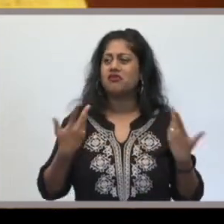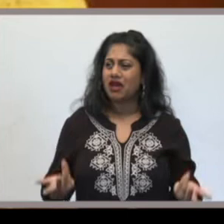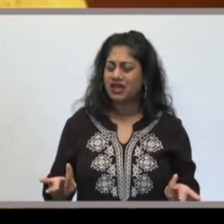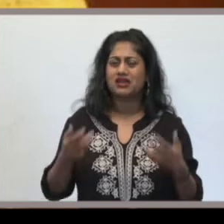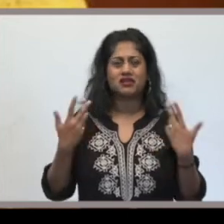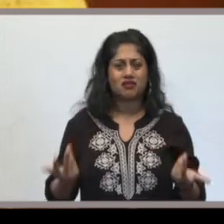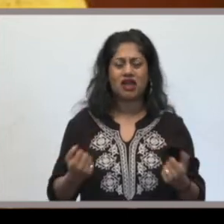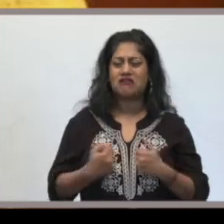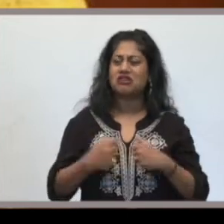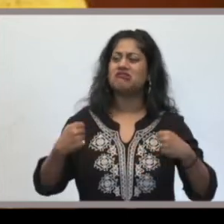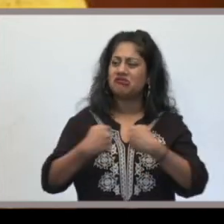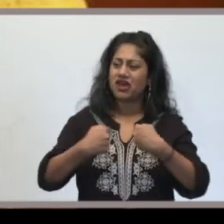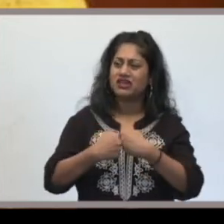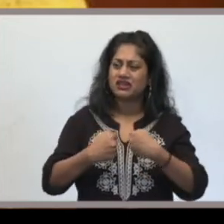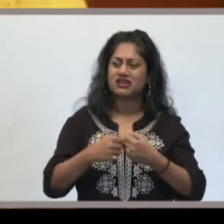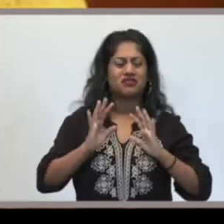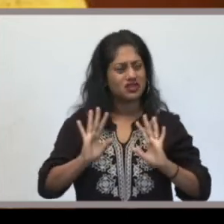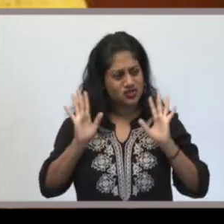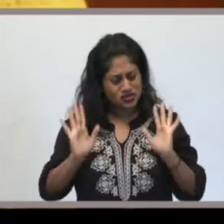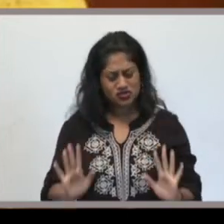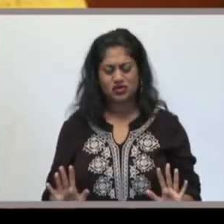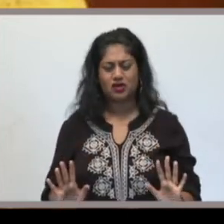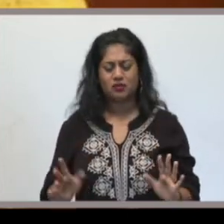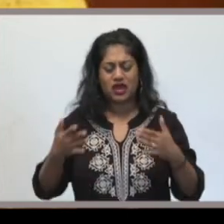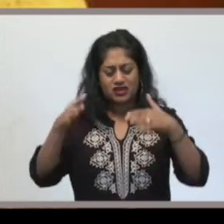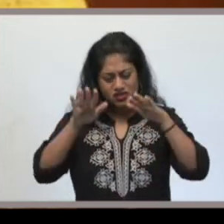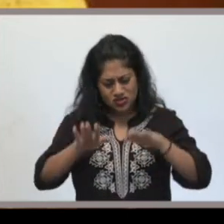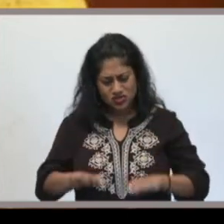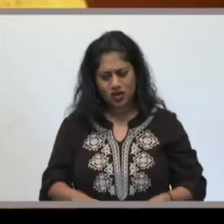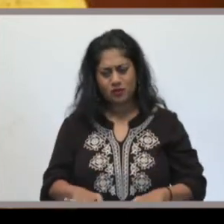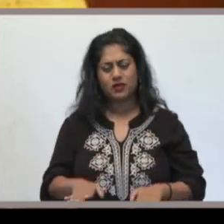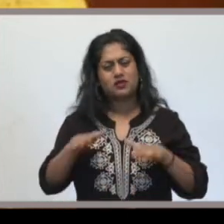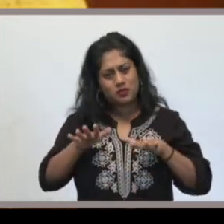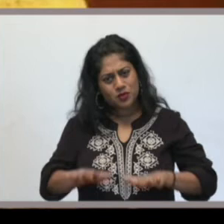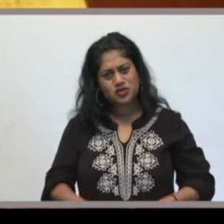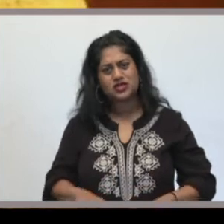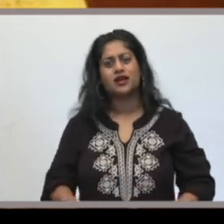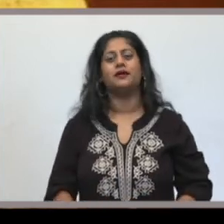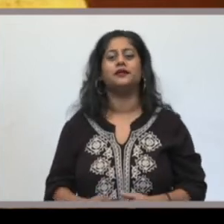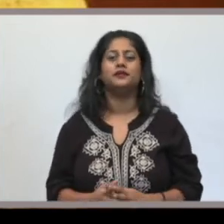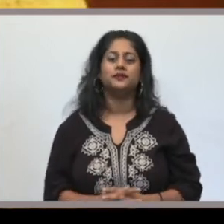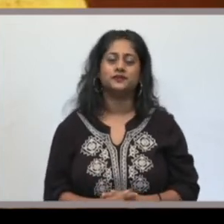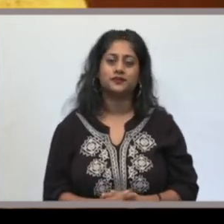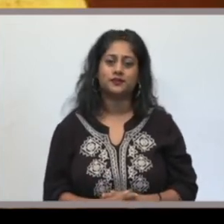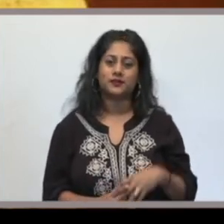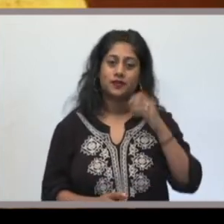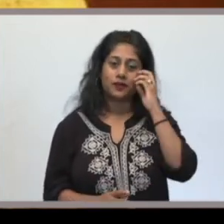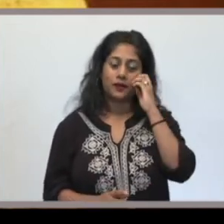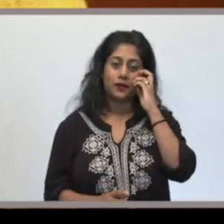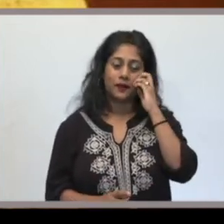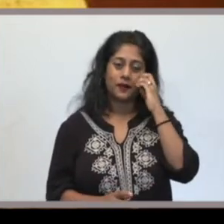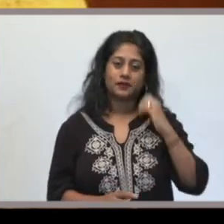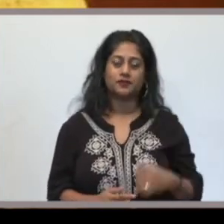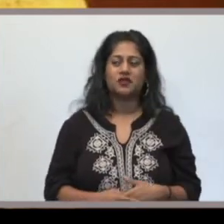that's unhealthy. I meet walking wounded people all of the time because they never let go of their